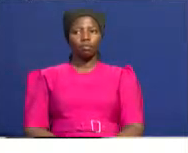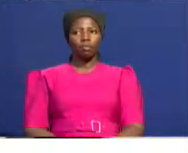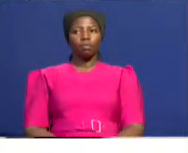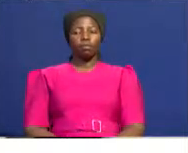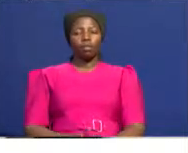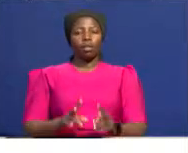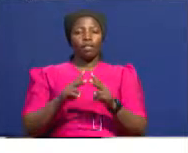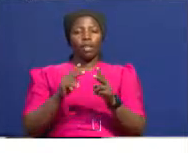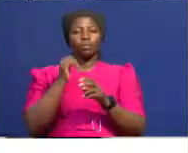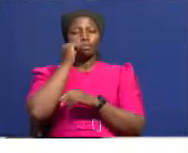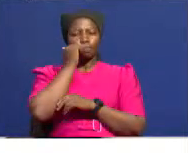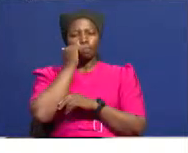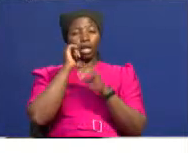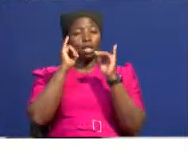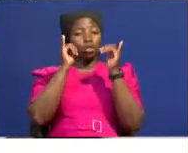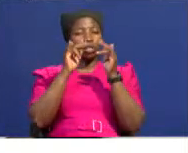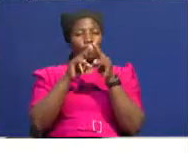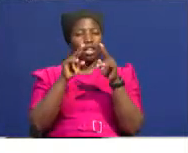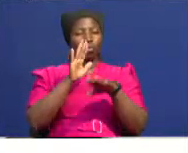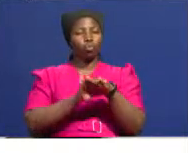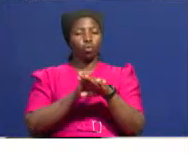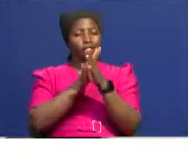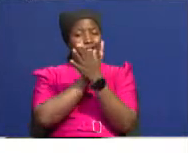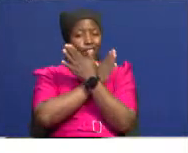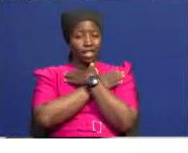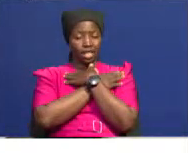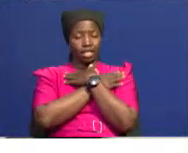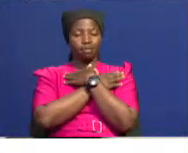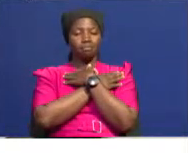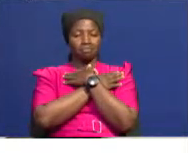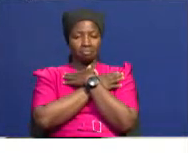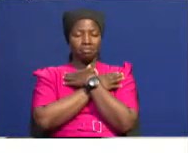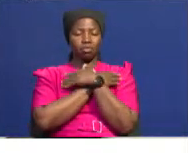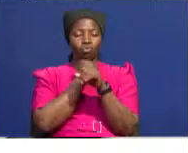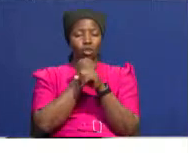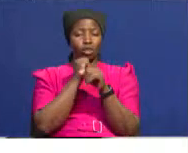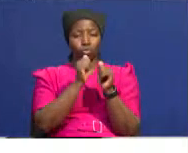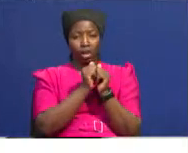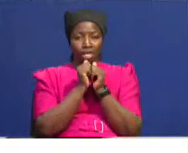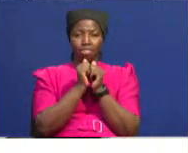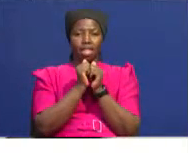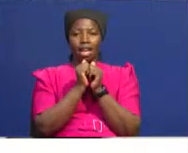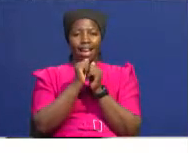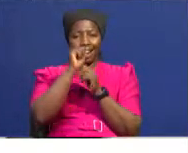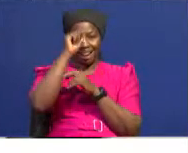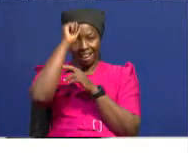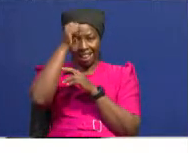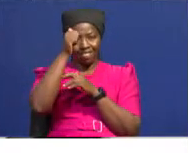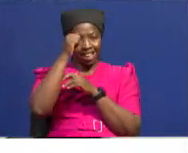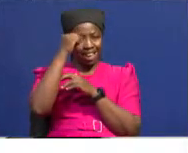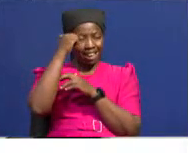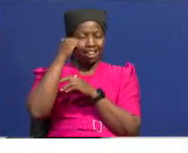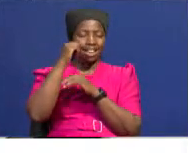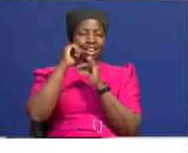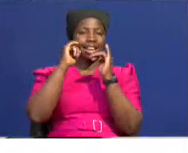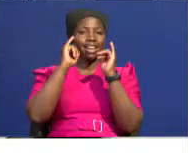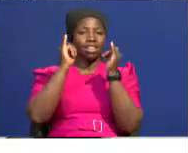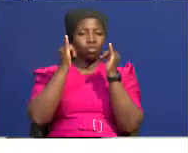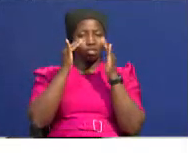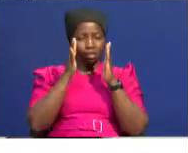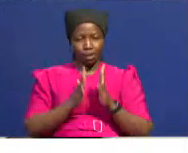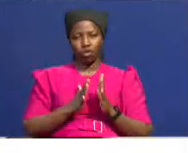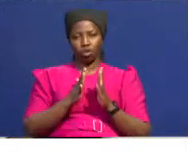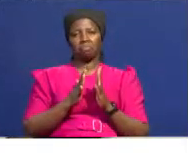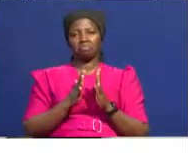Extremely sad news. A very good friend and a colleague, a brilliant journalist and news anchor,